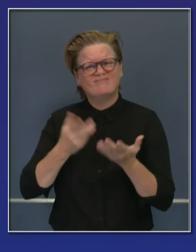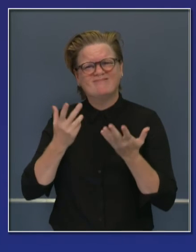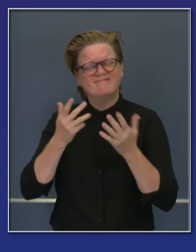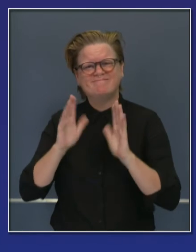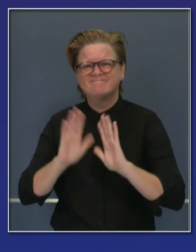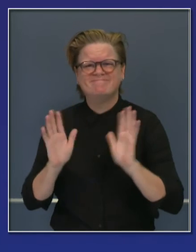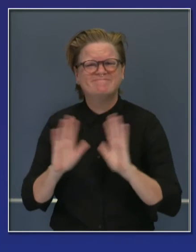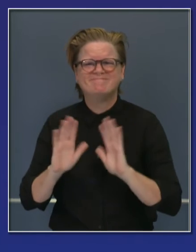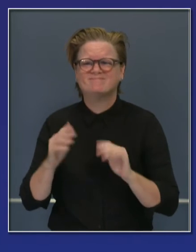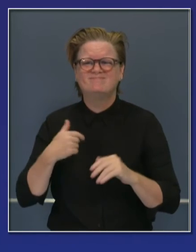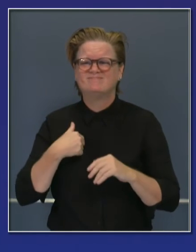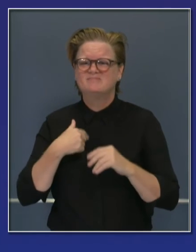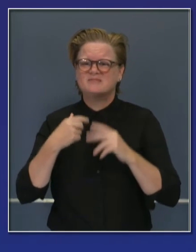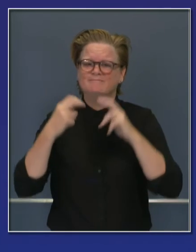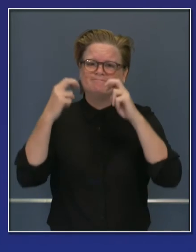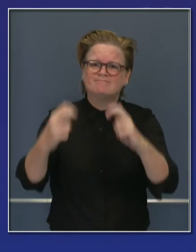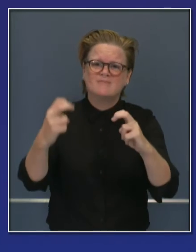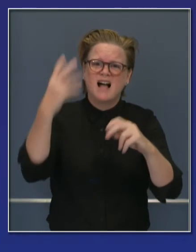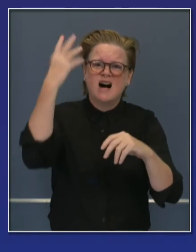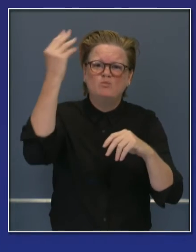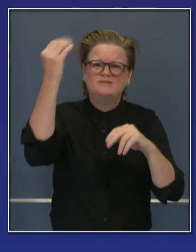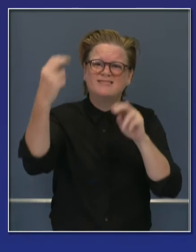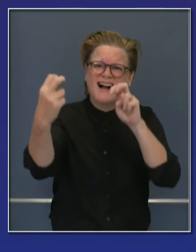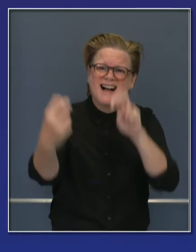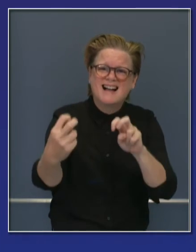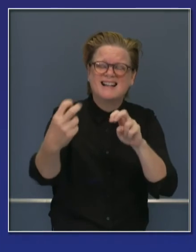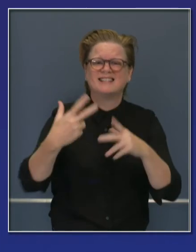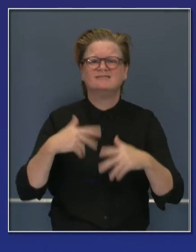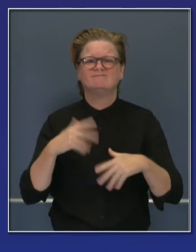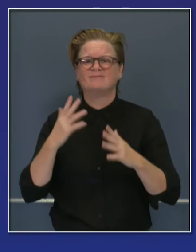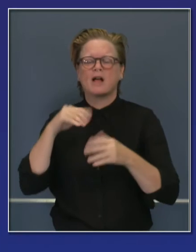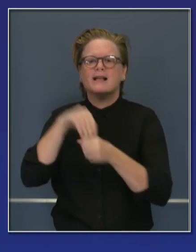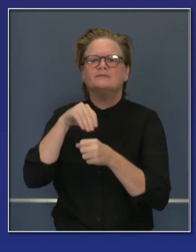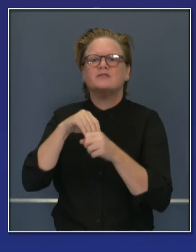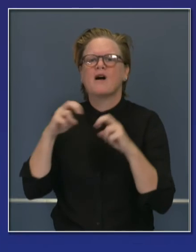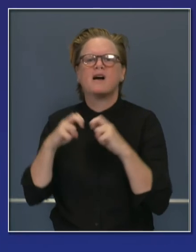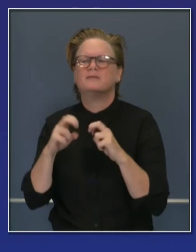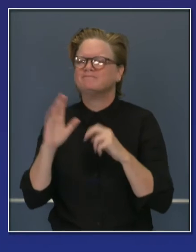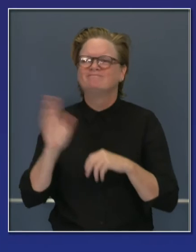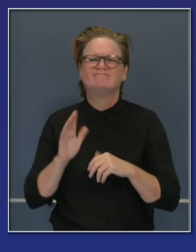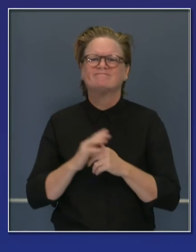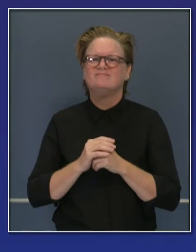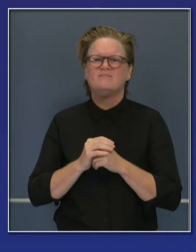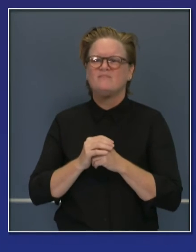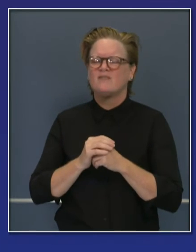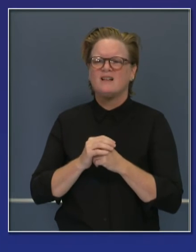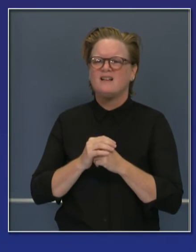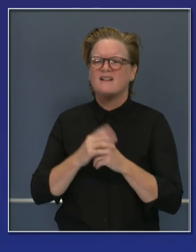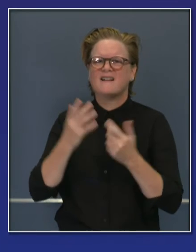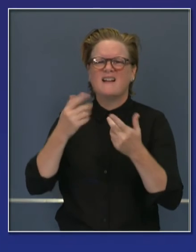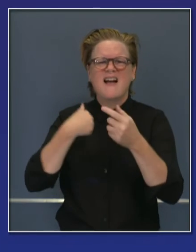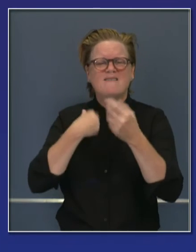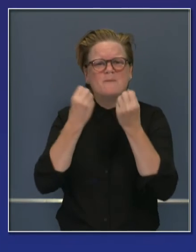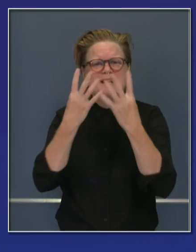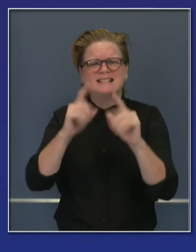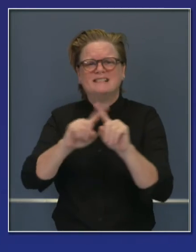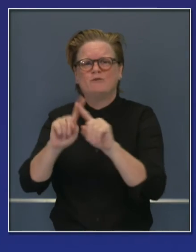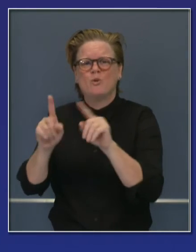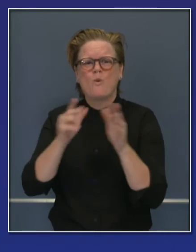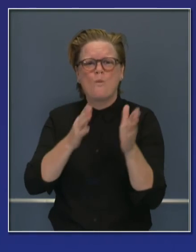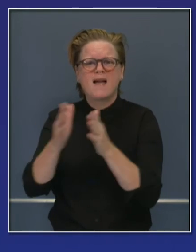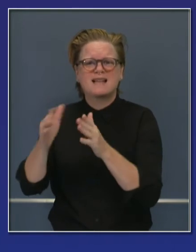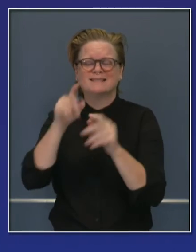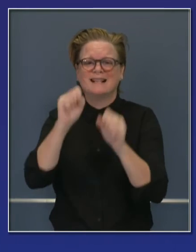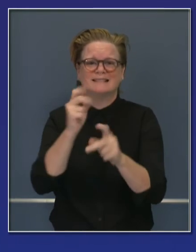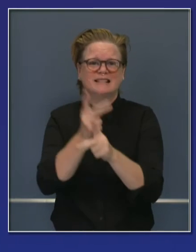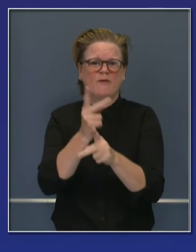warmer weather. Thankfully, it looks like we'll have some sun on that day. That there are some options, even at this day, just a few days ahead,